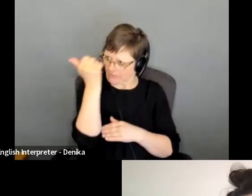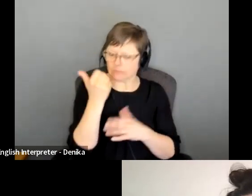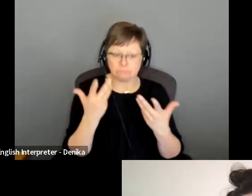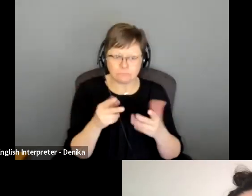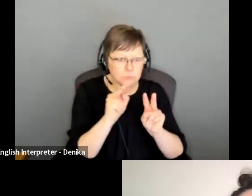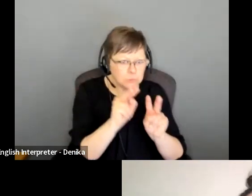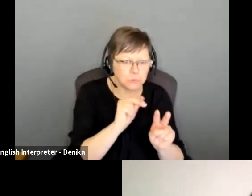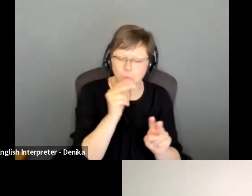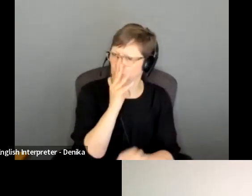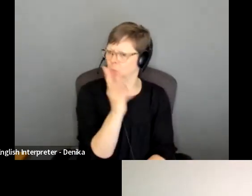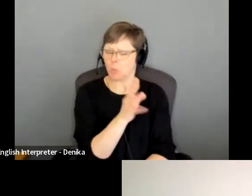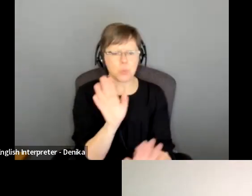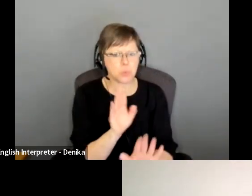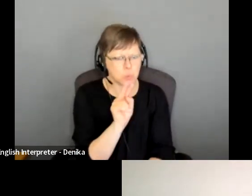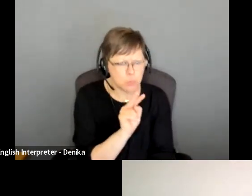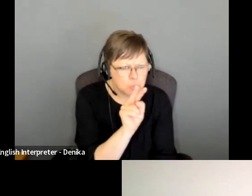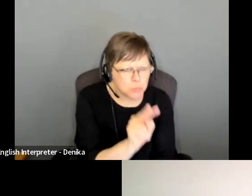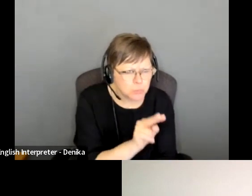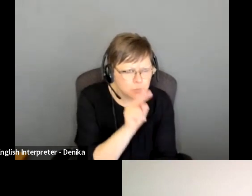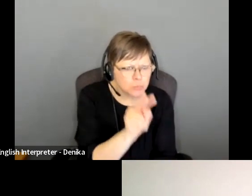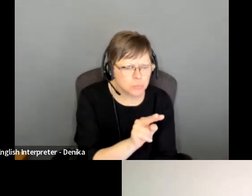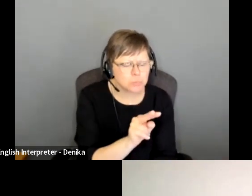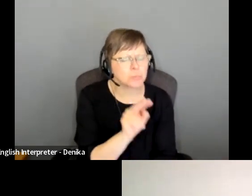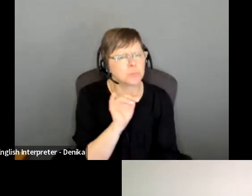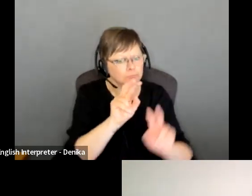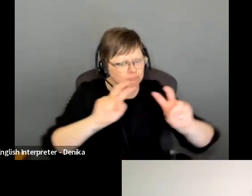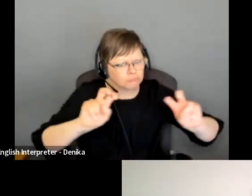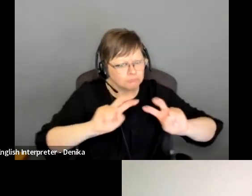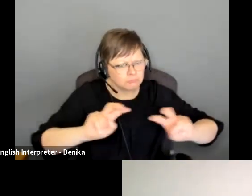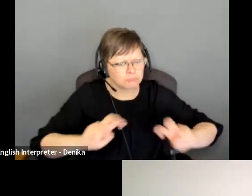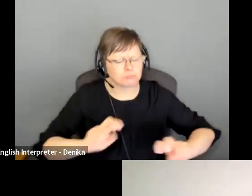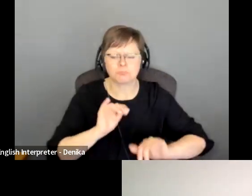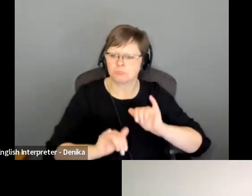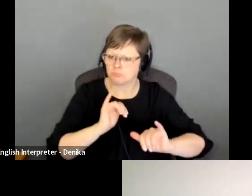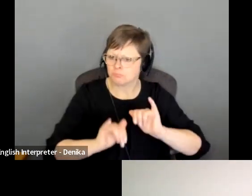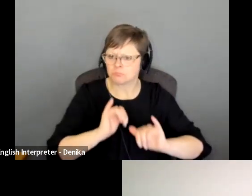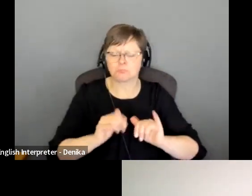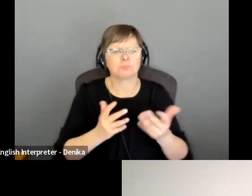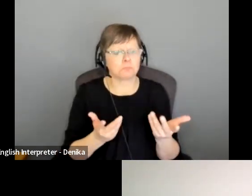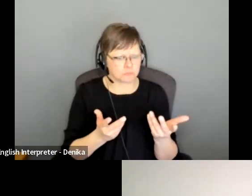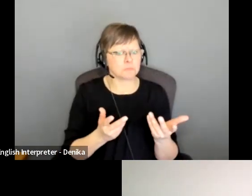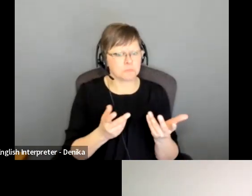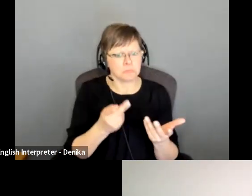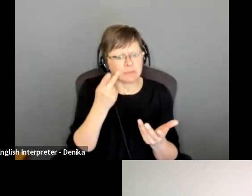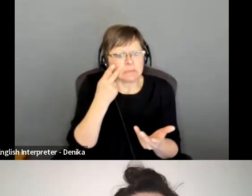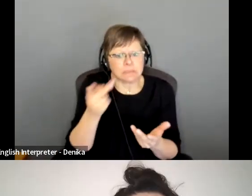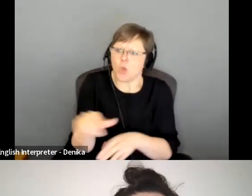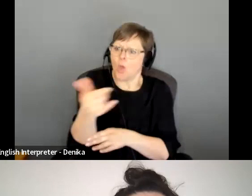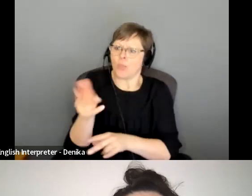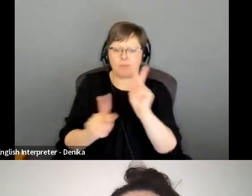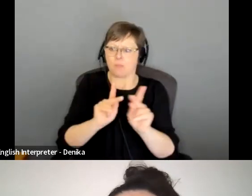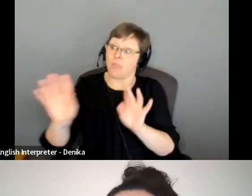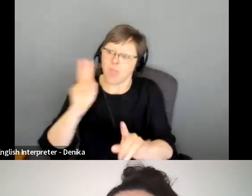ignore this, really bring it to the focus so that we can look at things set in the realities that people are experiencing.